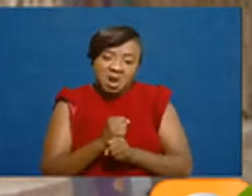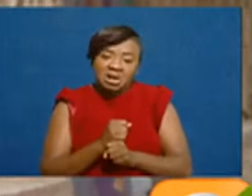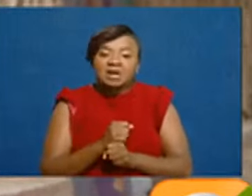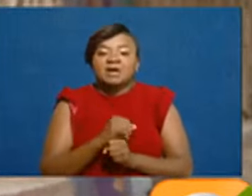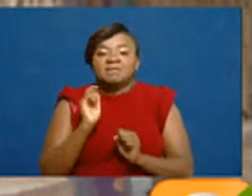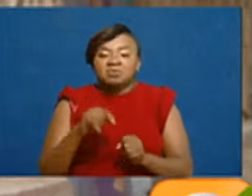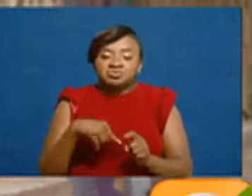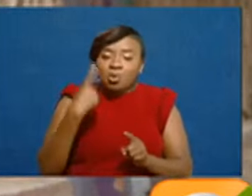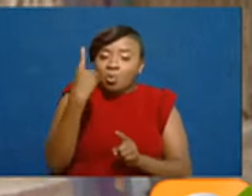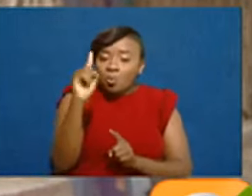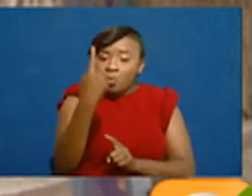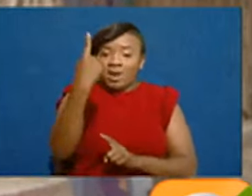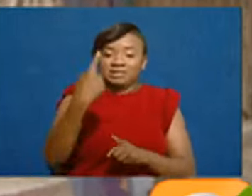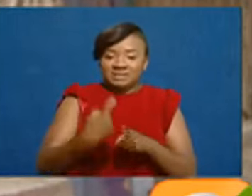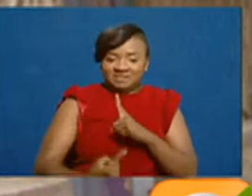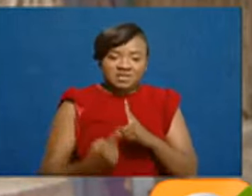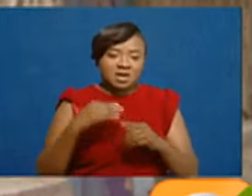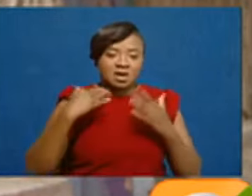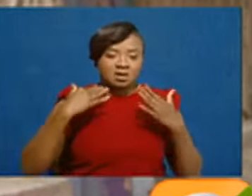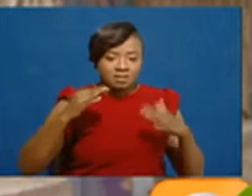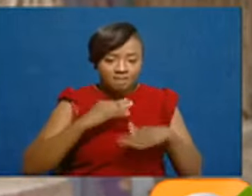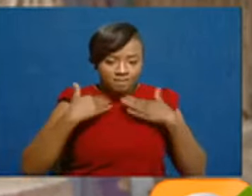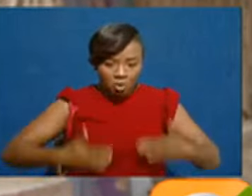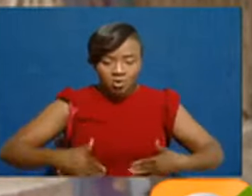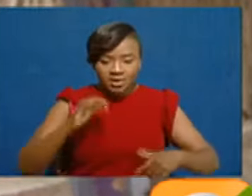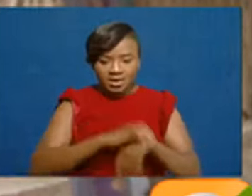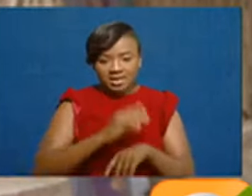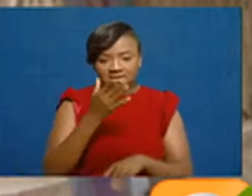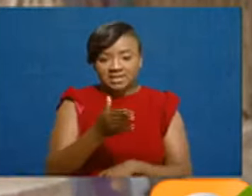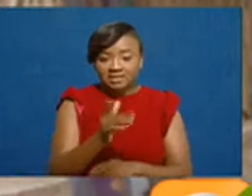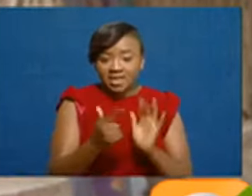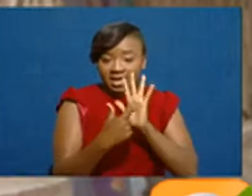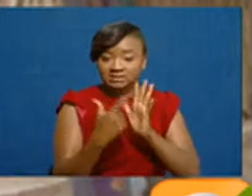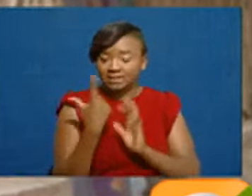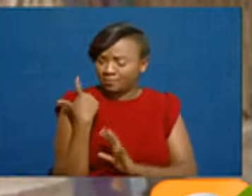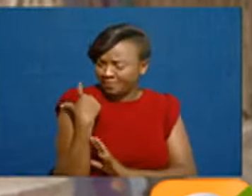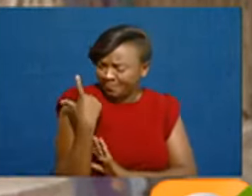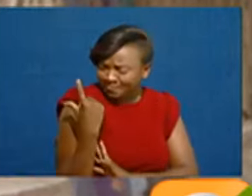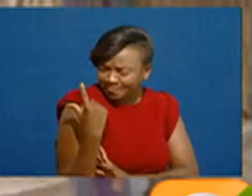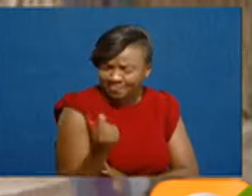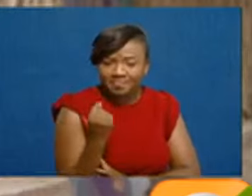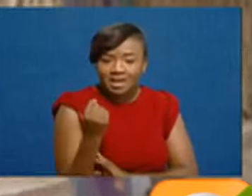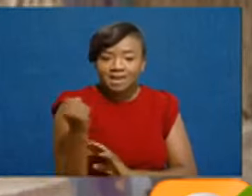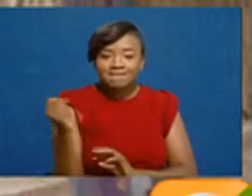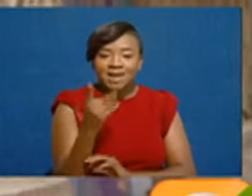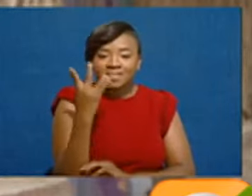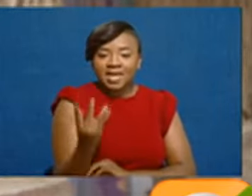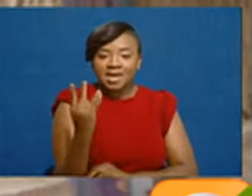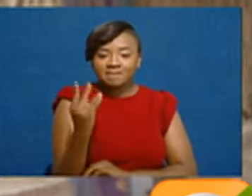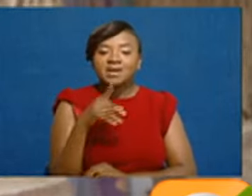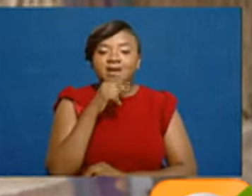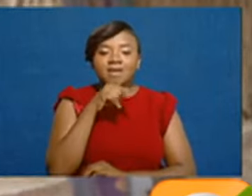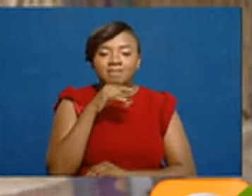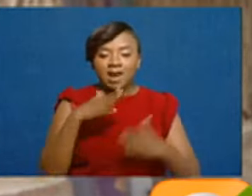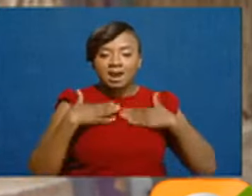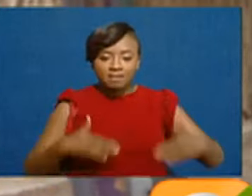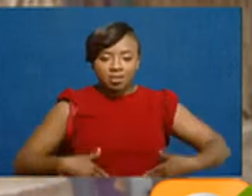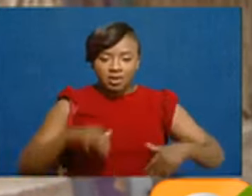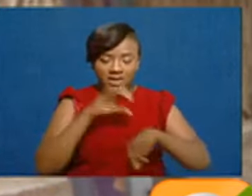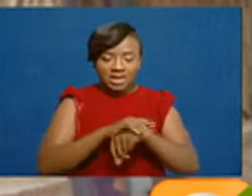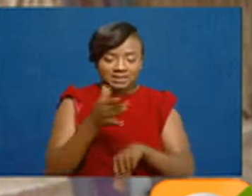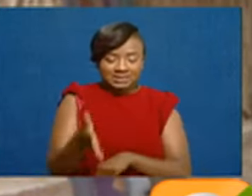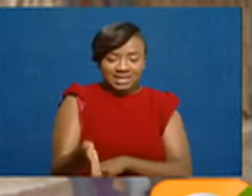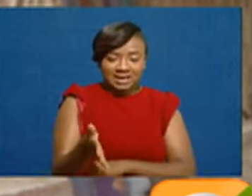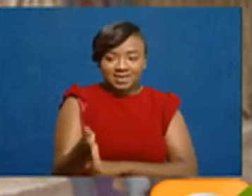kuna mwingine amejitupa mwende mtoe. Kama recently mwenye tulikuwa tumetoa ni alikuwa mwanaume. Yeye